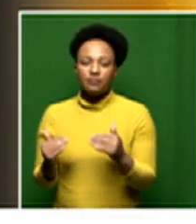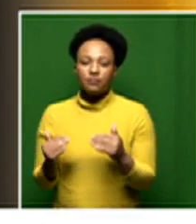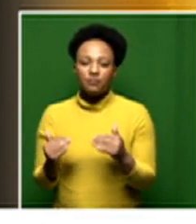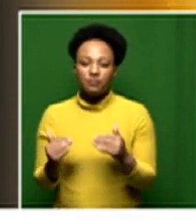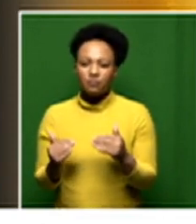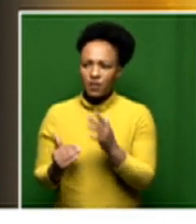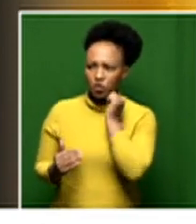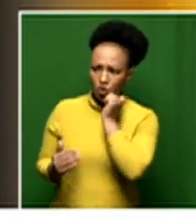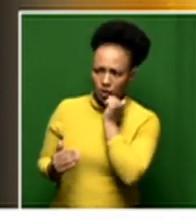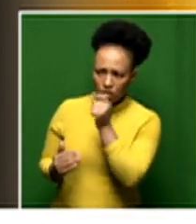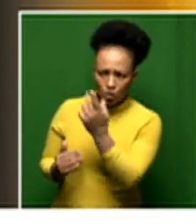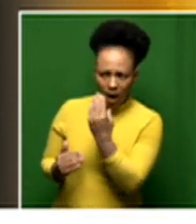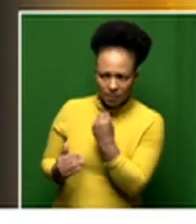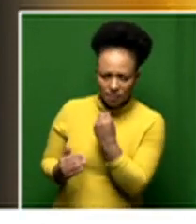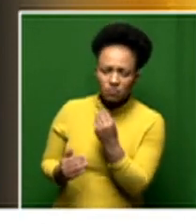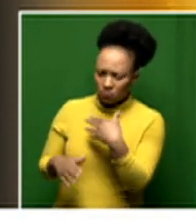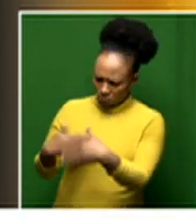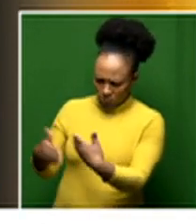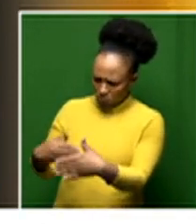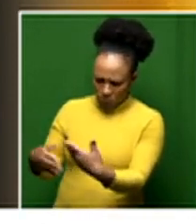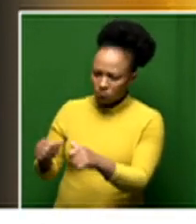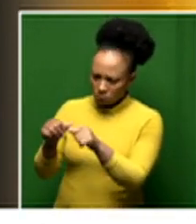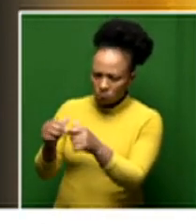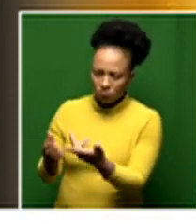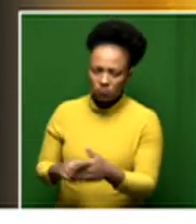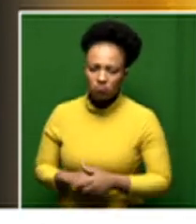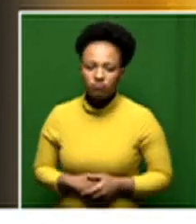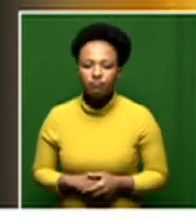sorry, you were asking? No, carry on, sir.